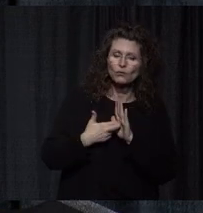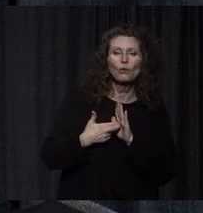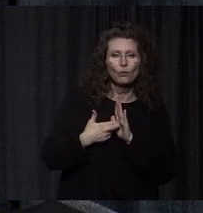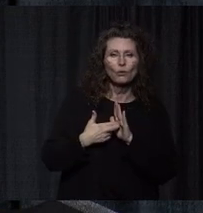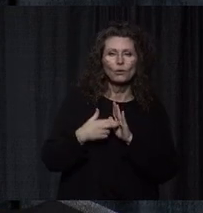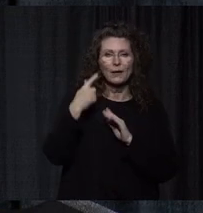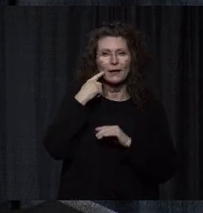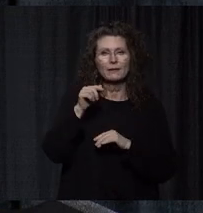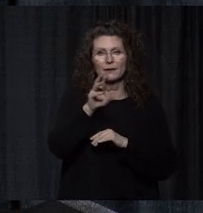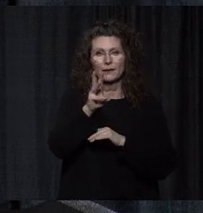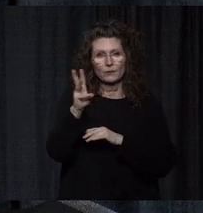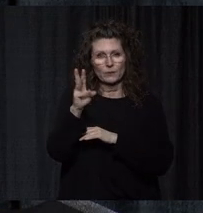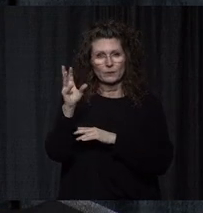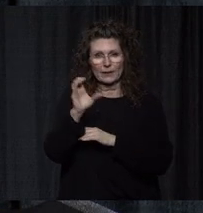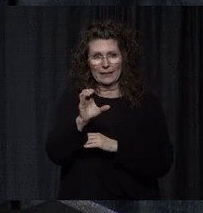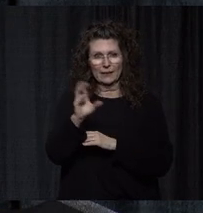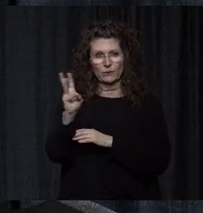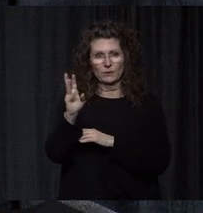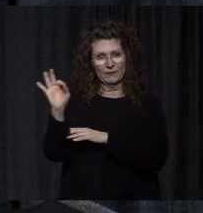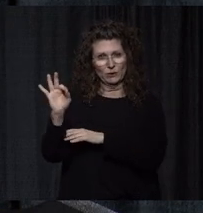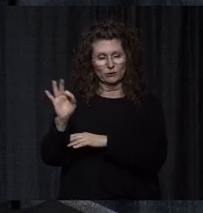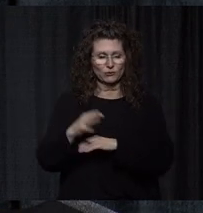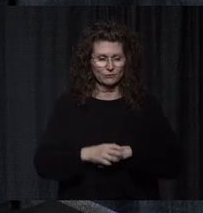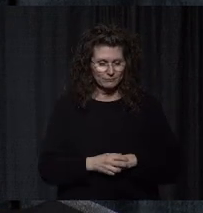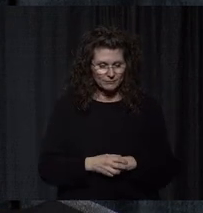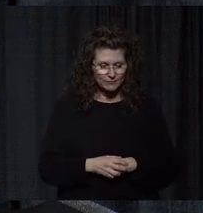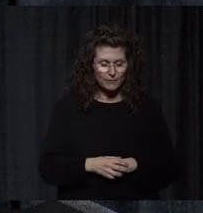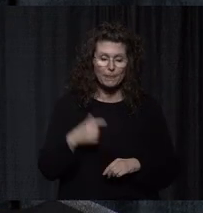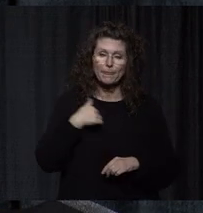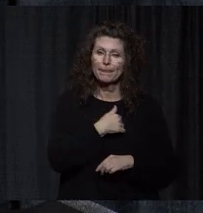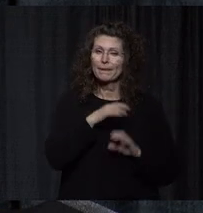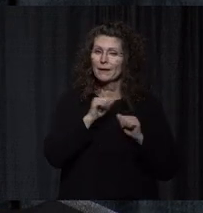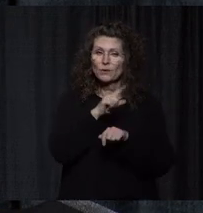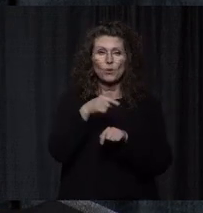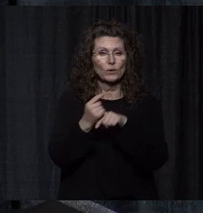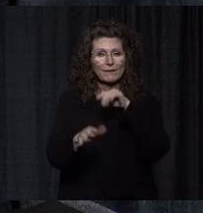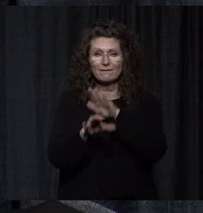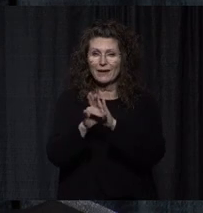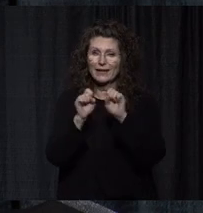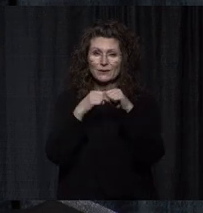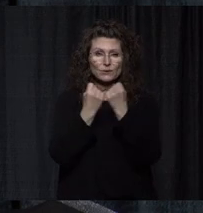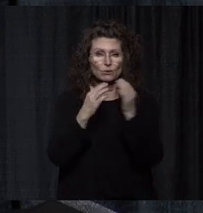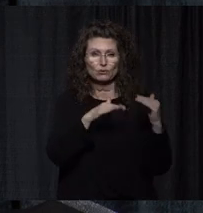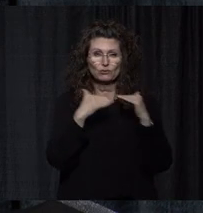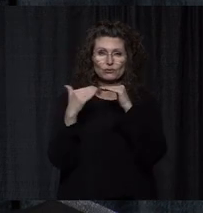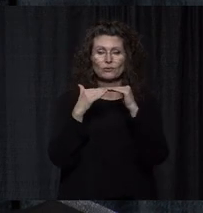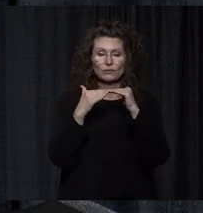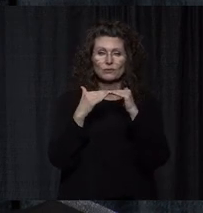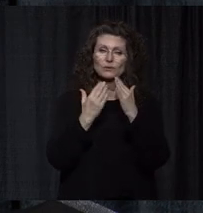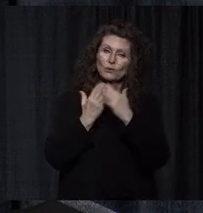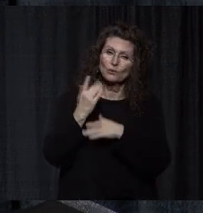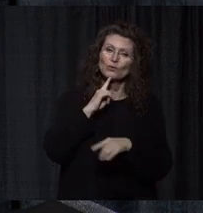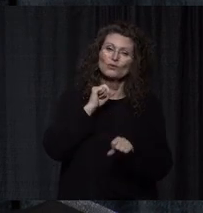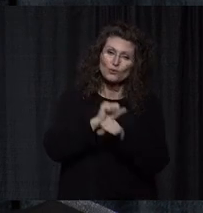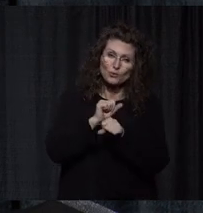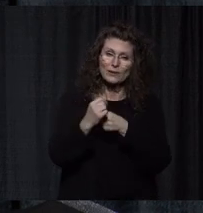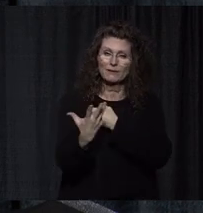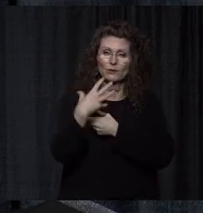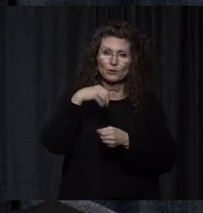Women's Foundation. We can only advance gender justice through truly inclusive feminist action.